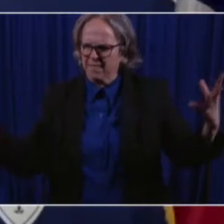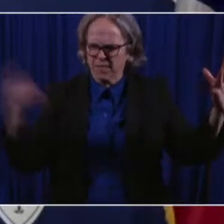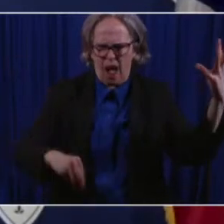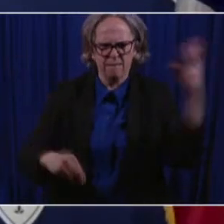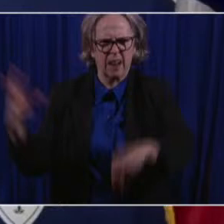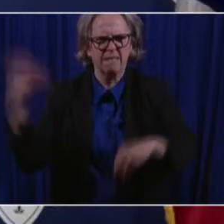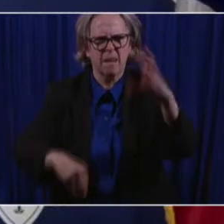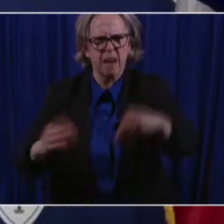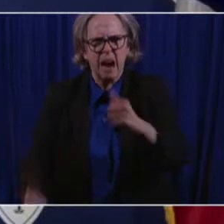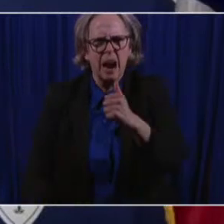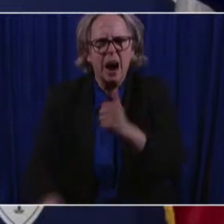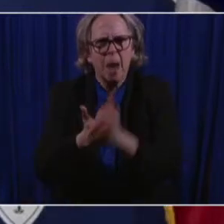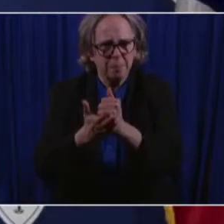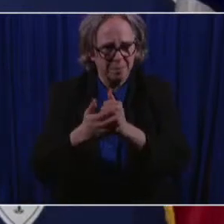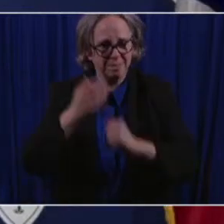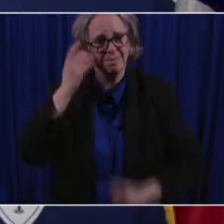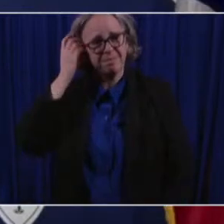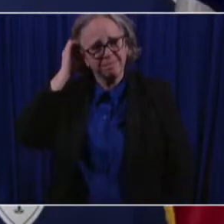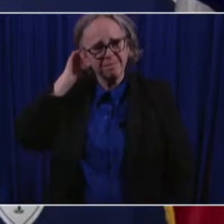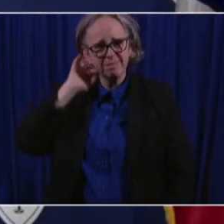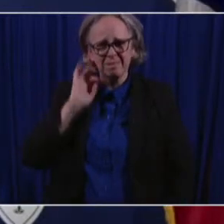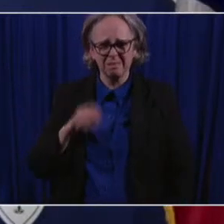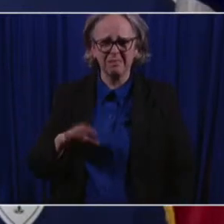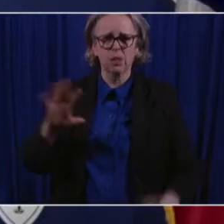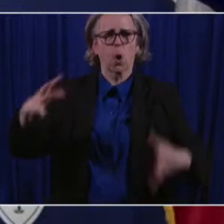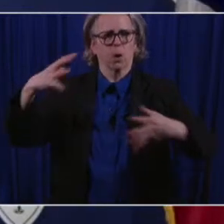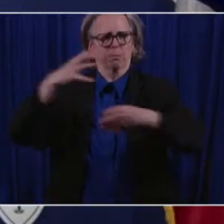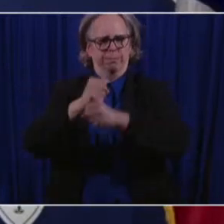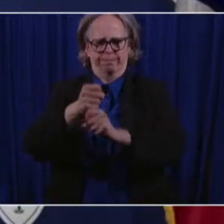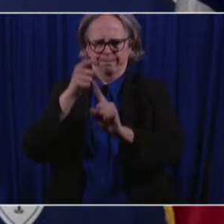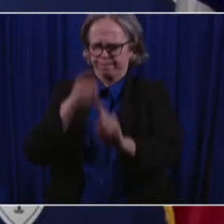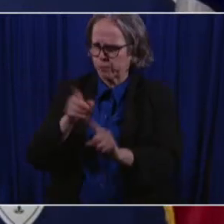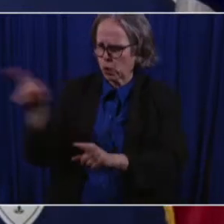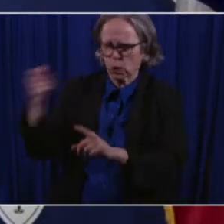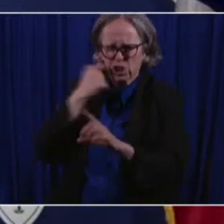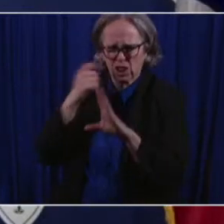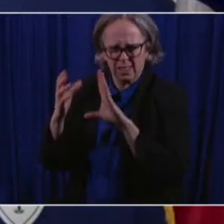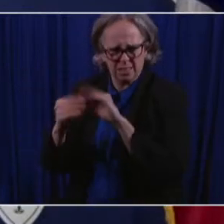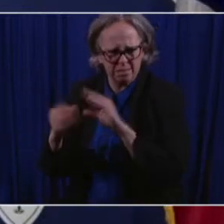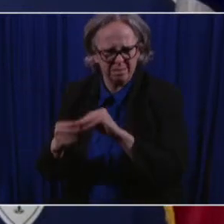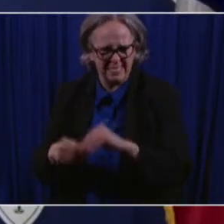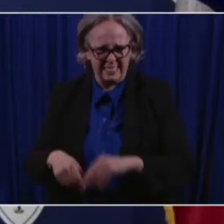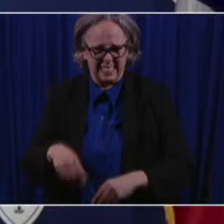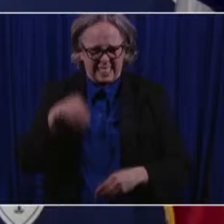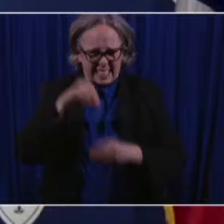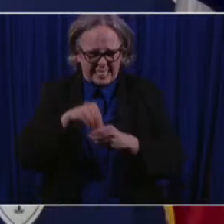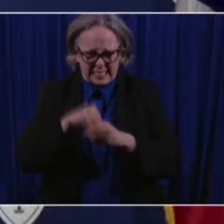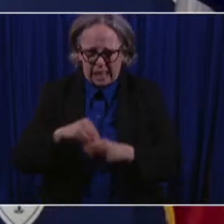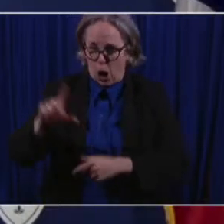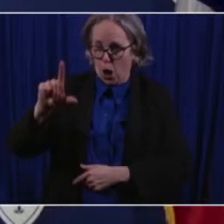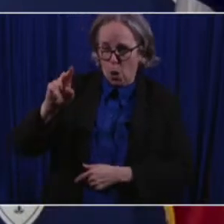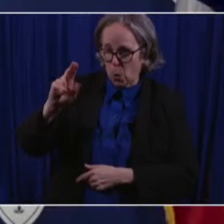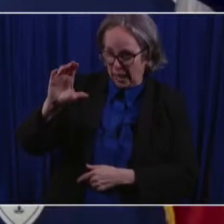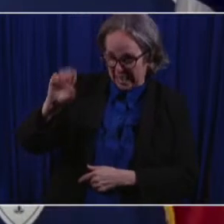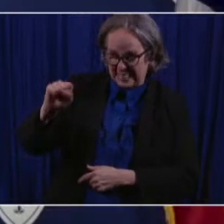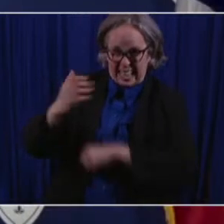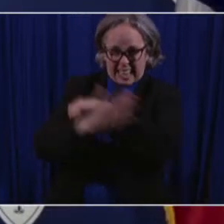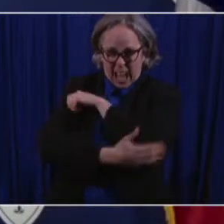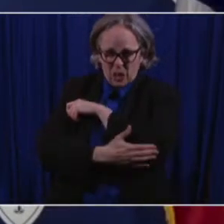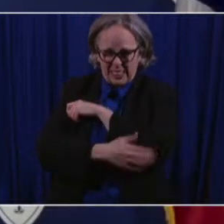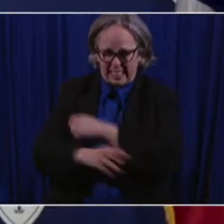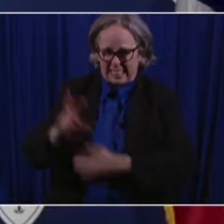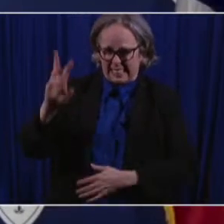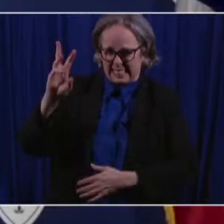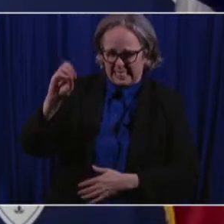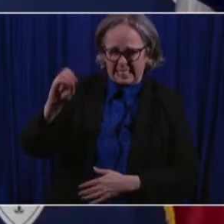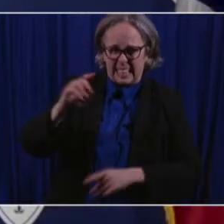quick, we've got 60. There's 60 separate locations in just in Lucas County alone. Not talking about the